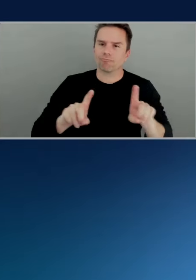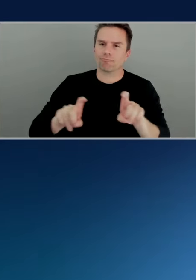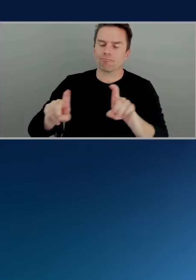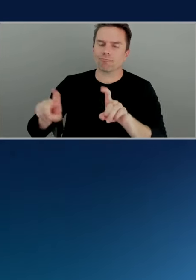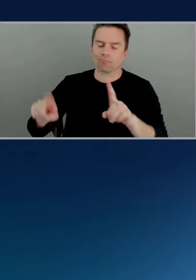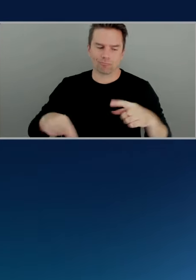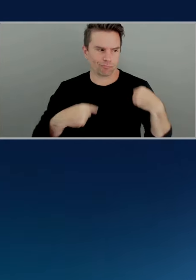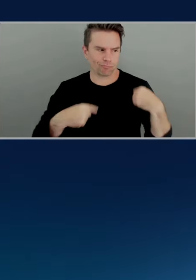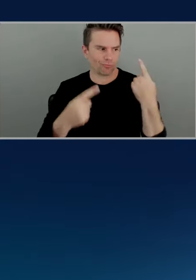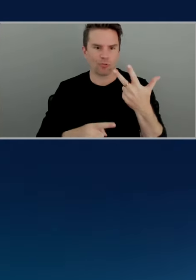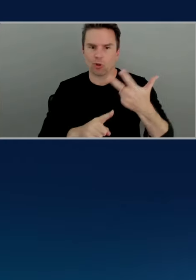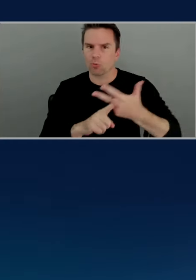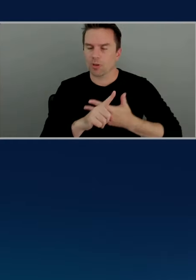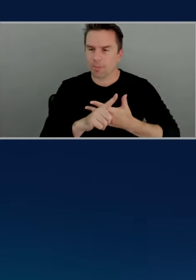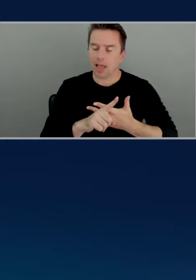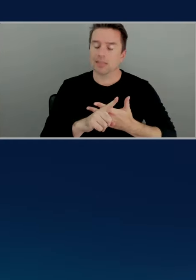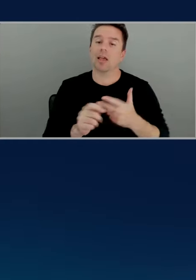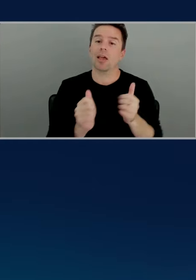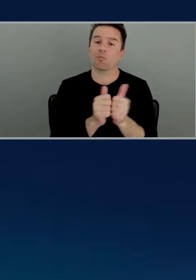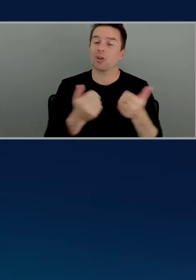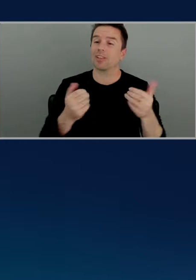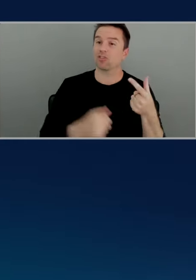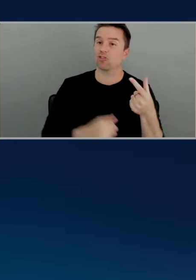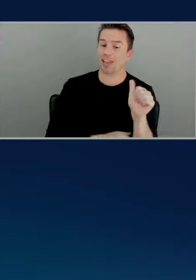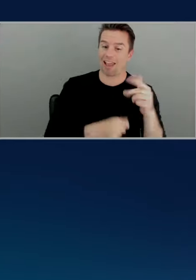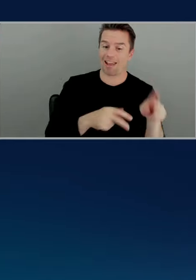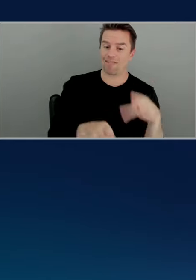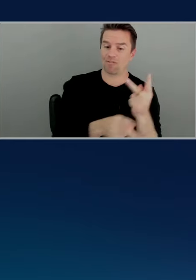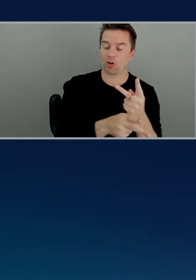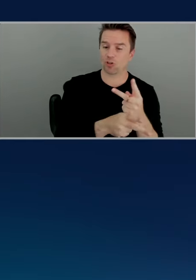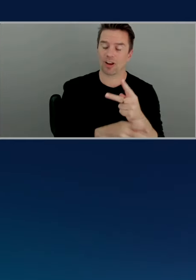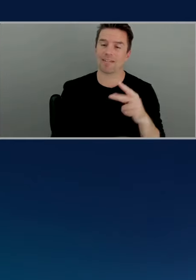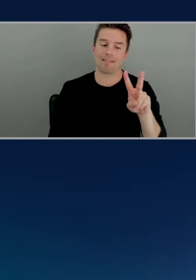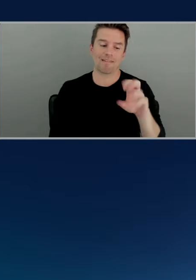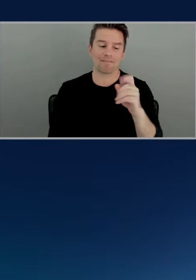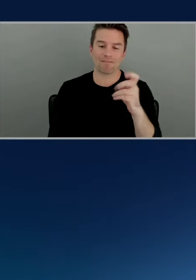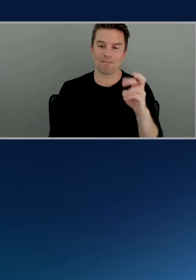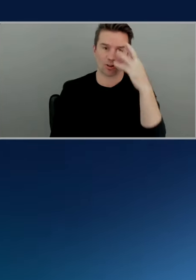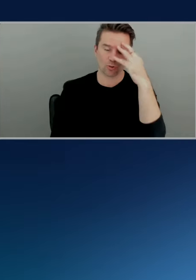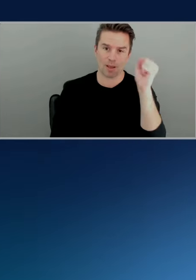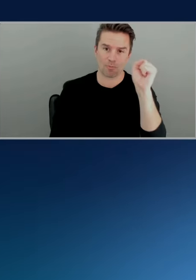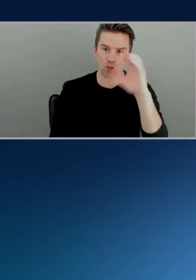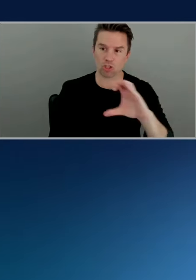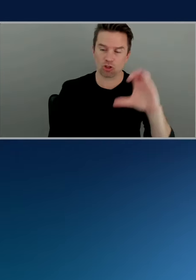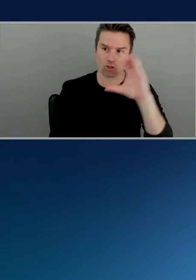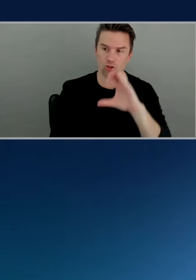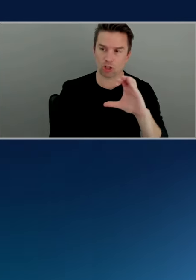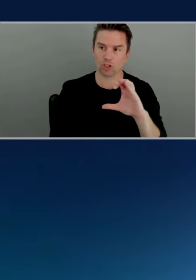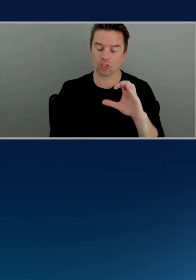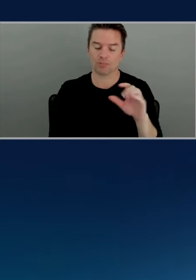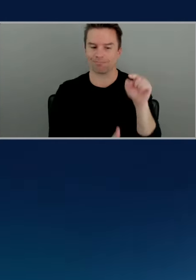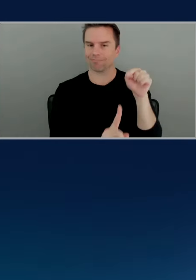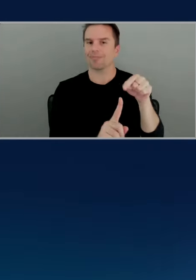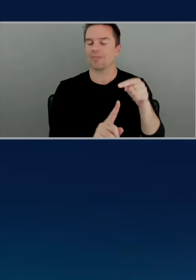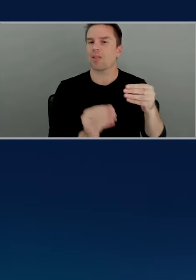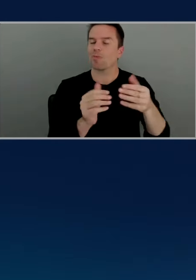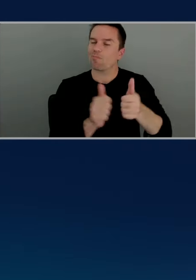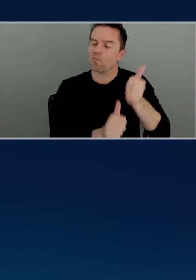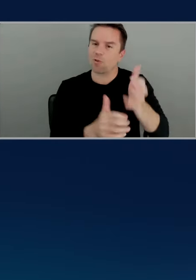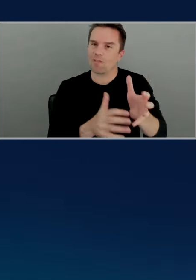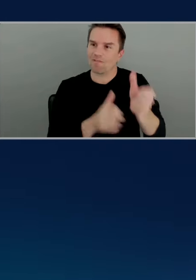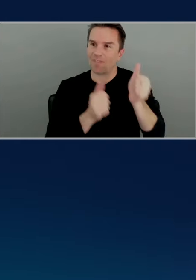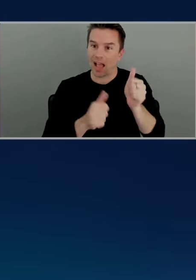available version of vector search for MemoryDB, it's it is the fastest vector search option on AWS compared